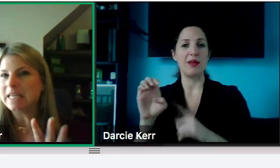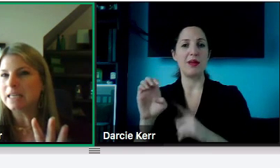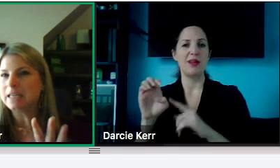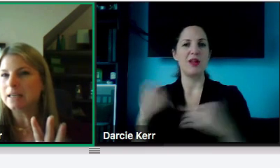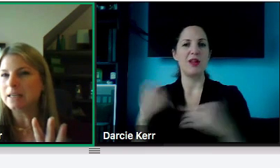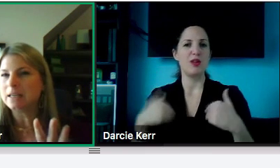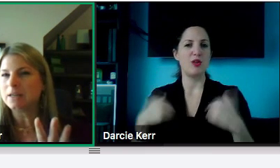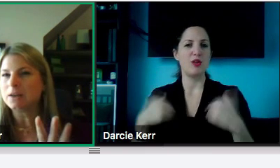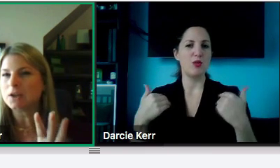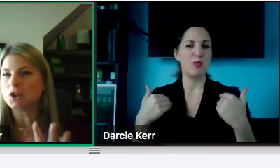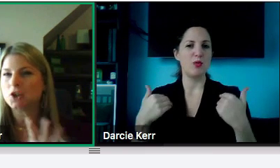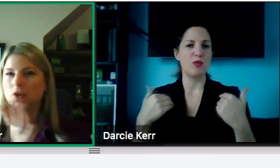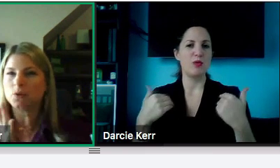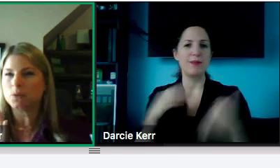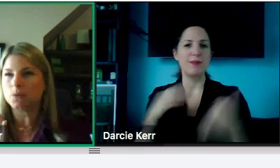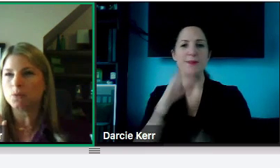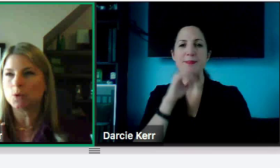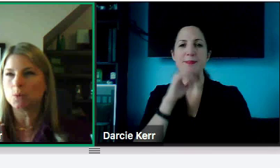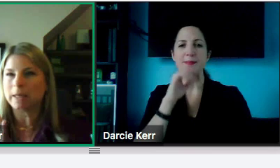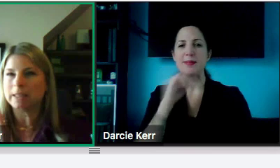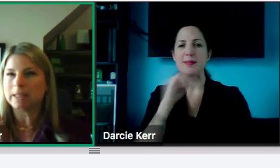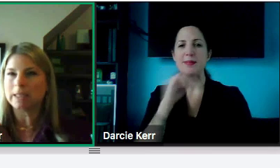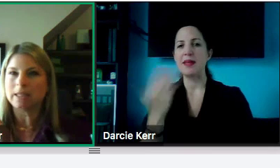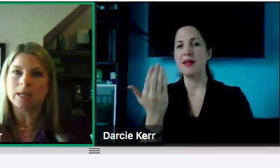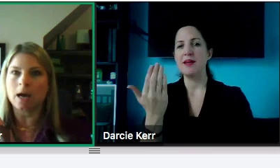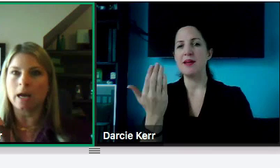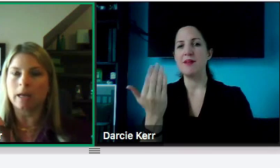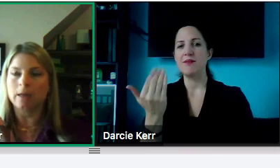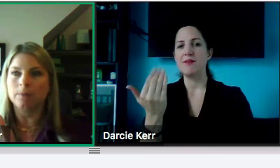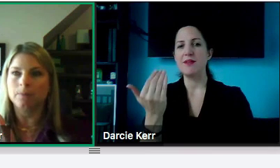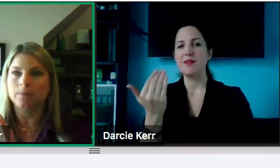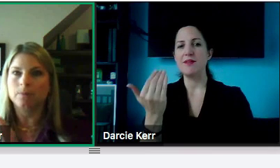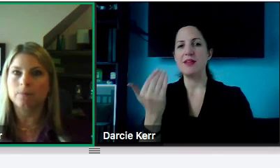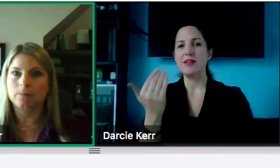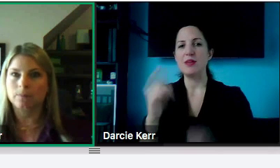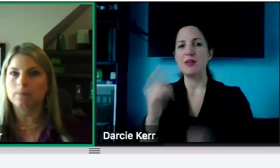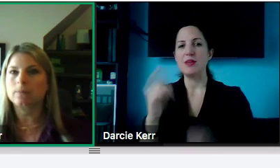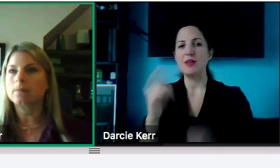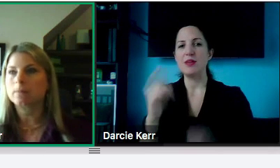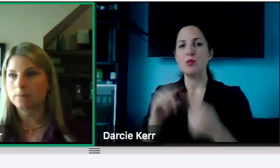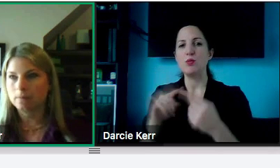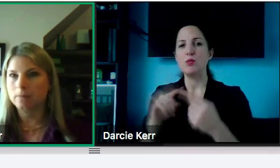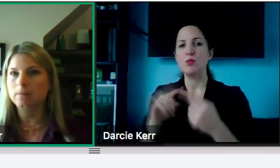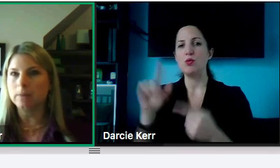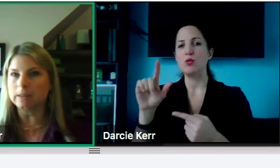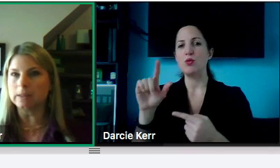age 15 to 29.